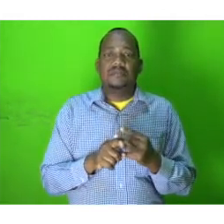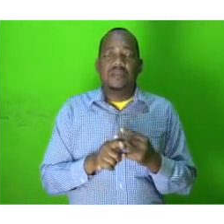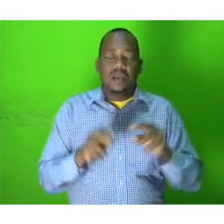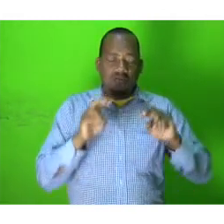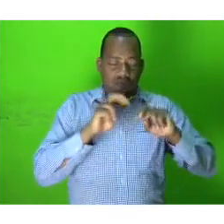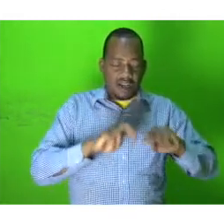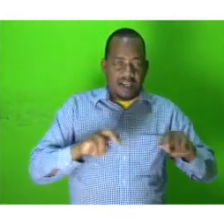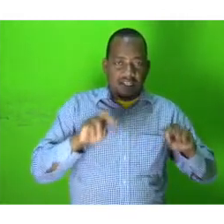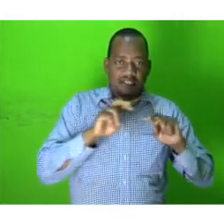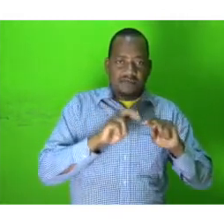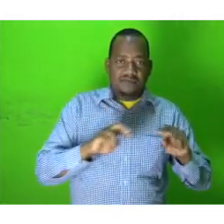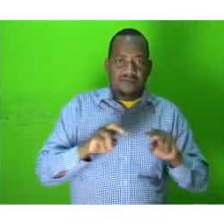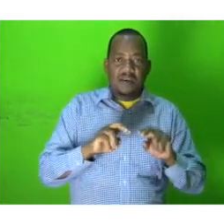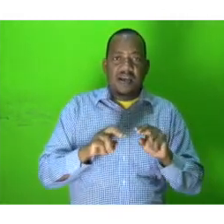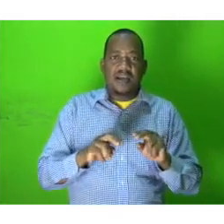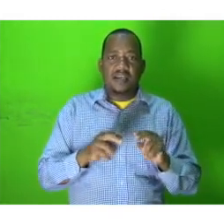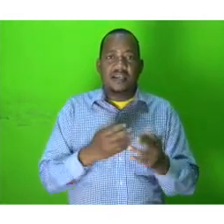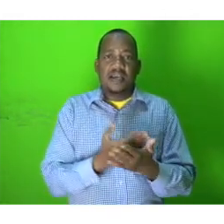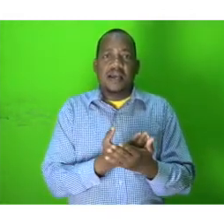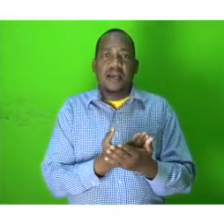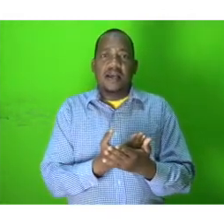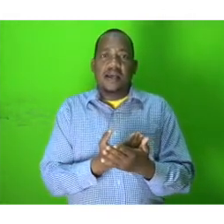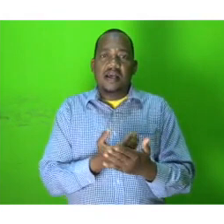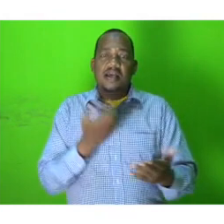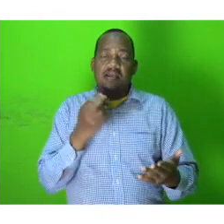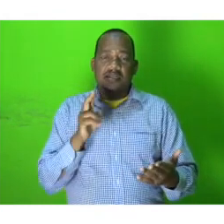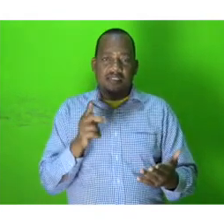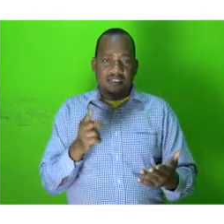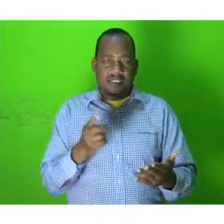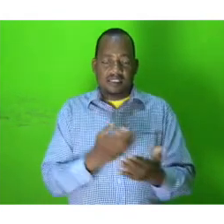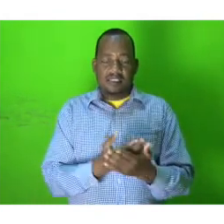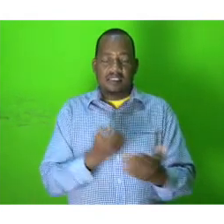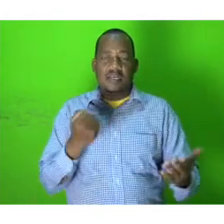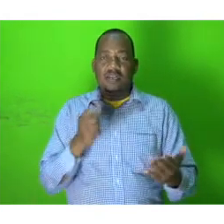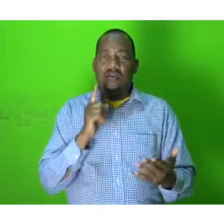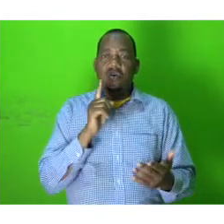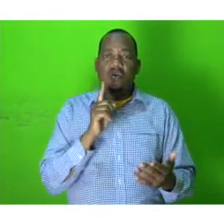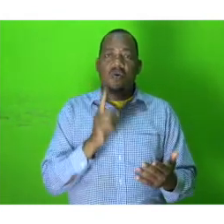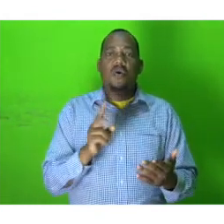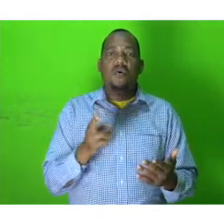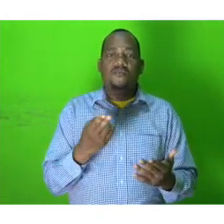Third, to identify reason